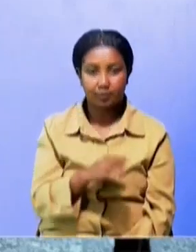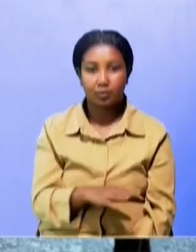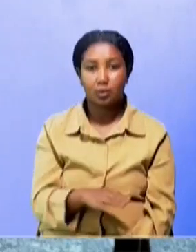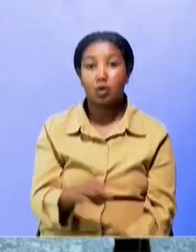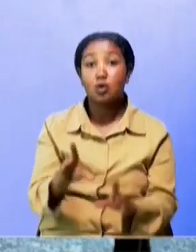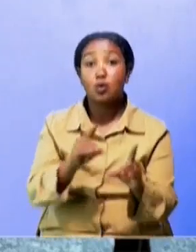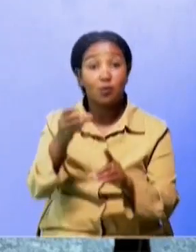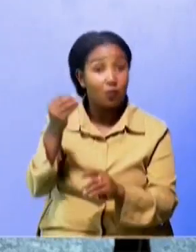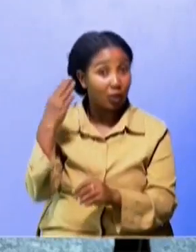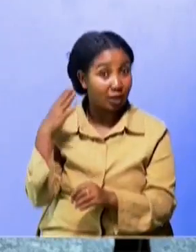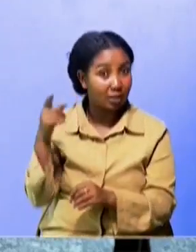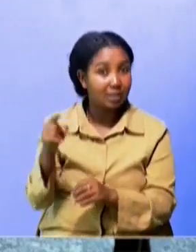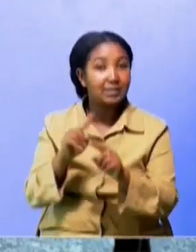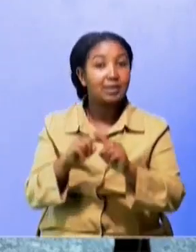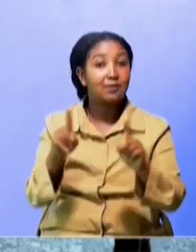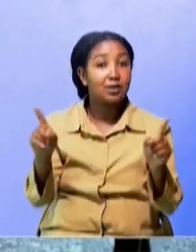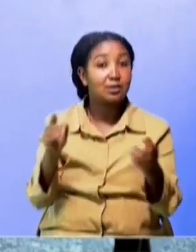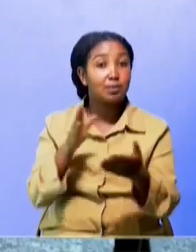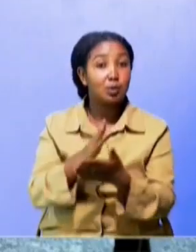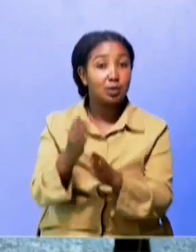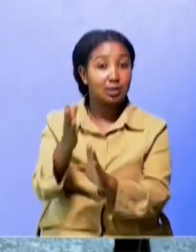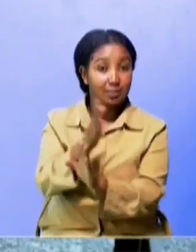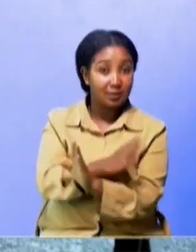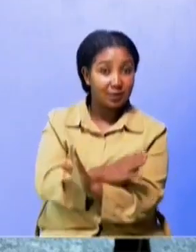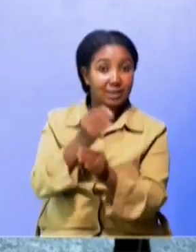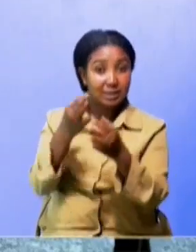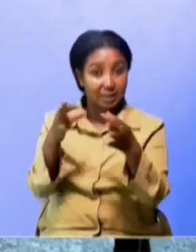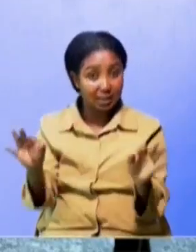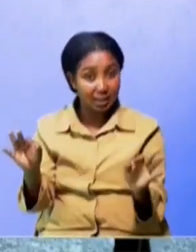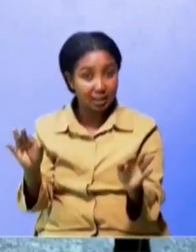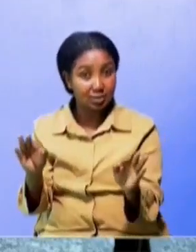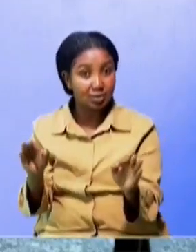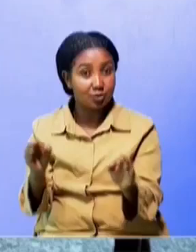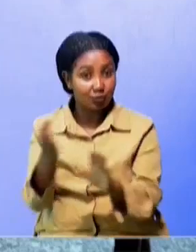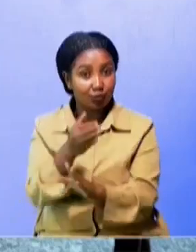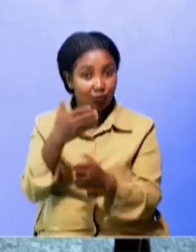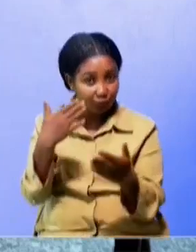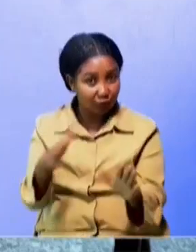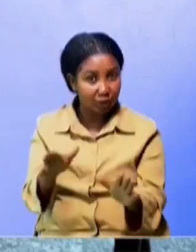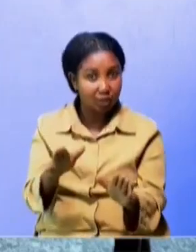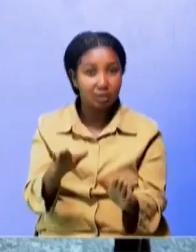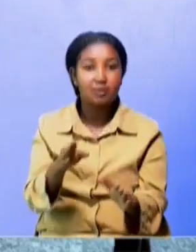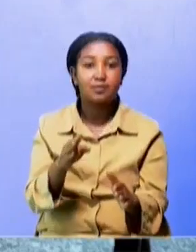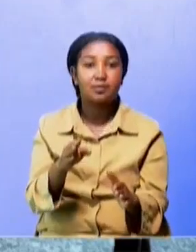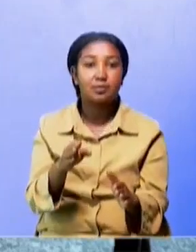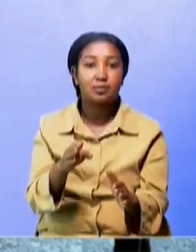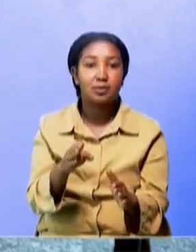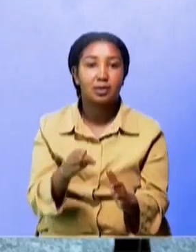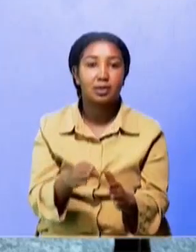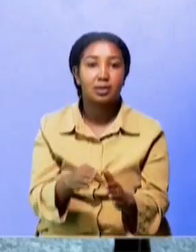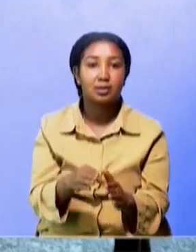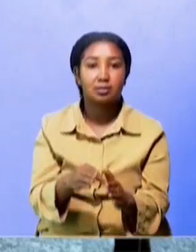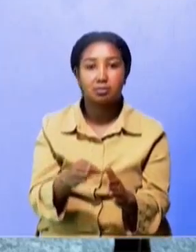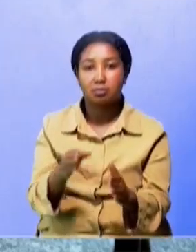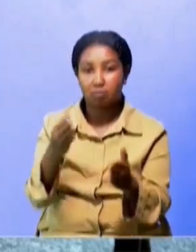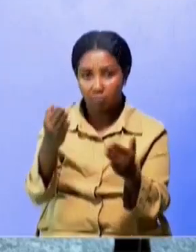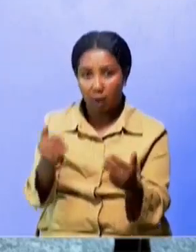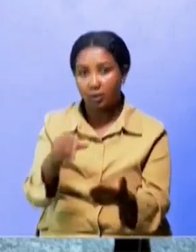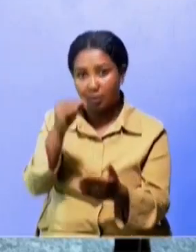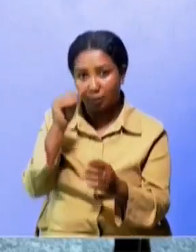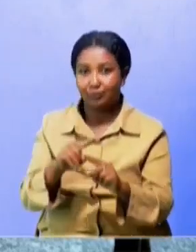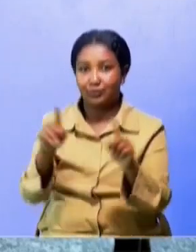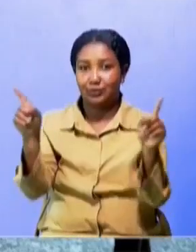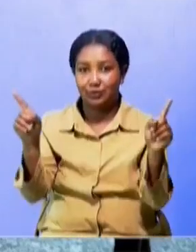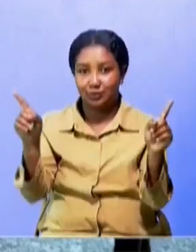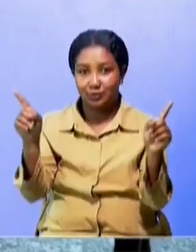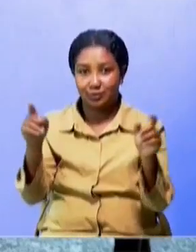Don't forget that the difference between the previous sentences that we have seen so far and the recent one that I'm going